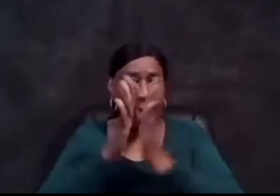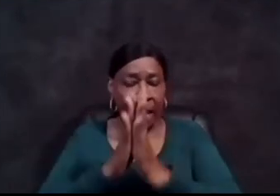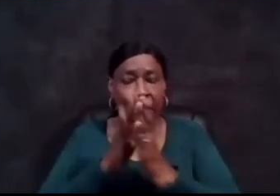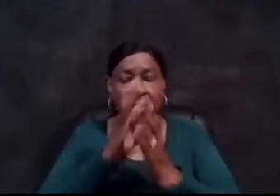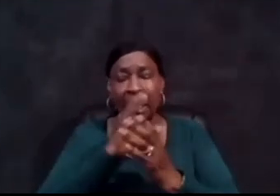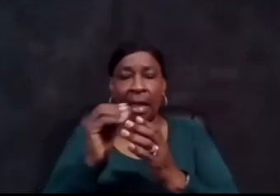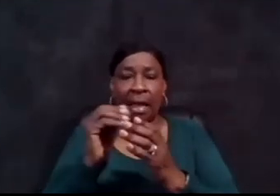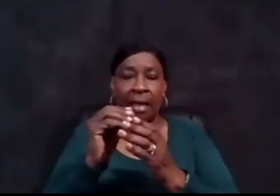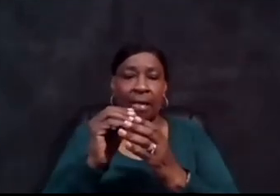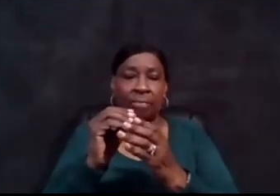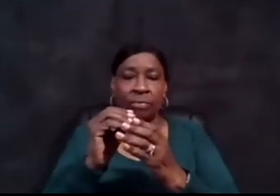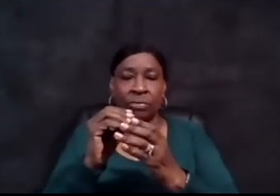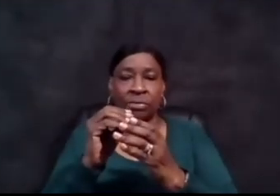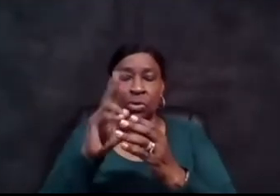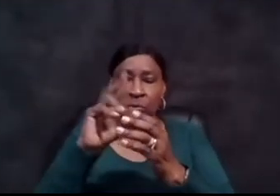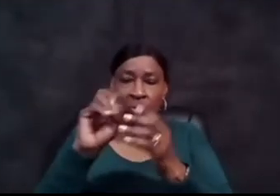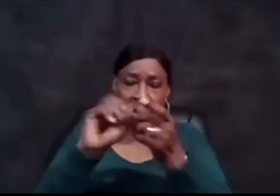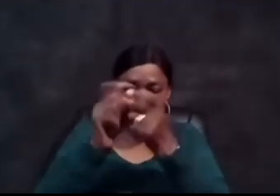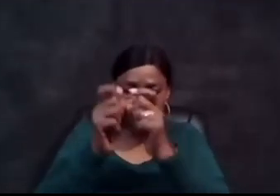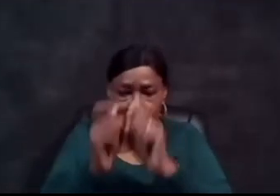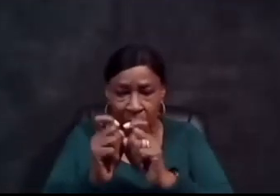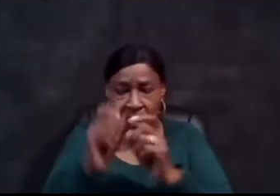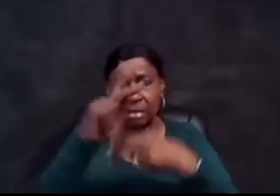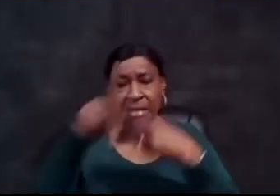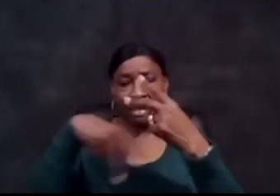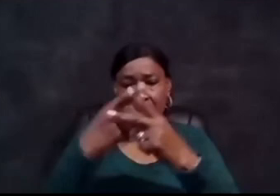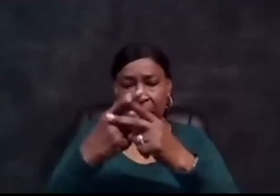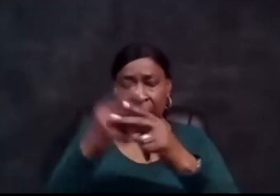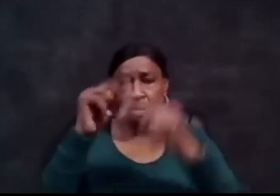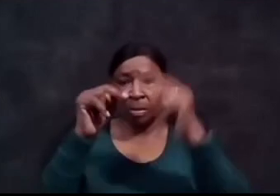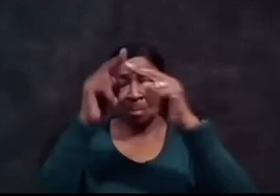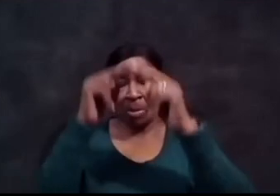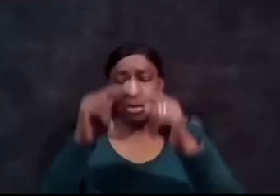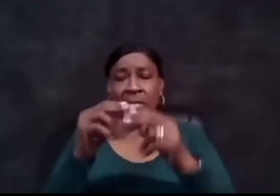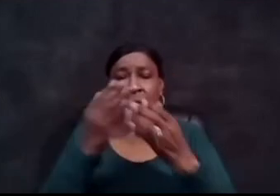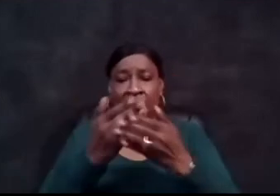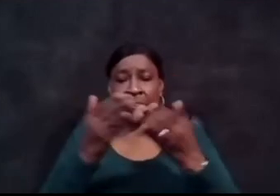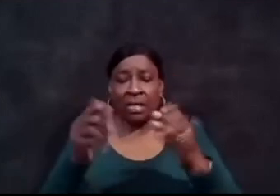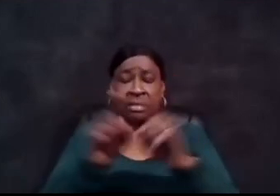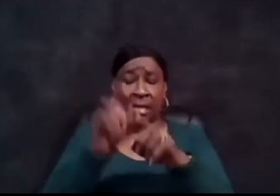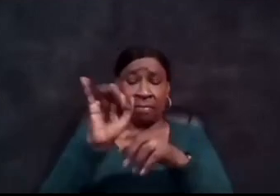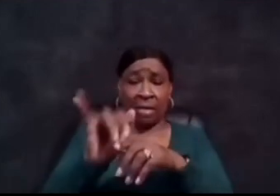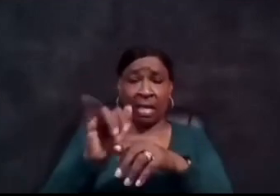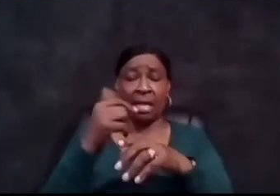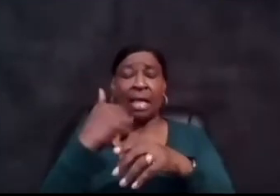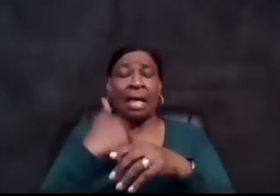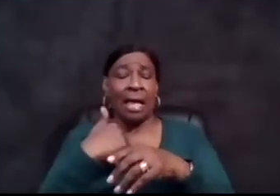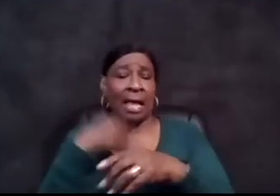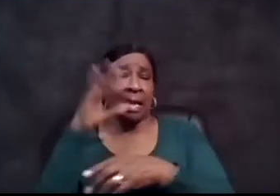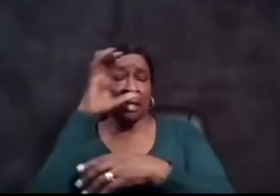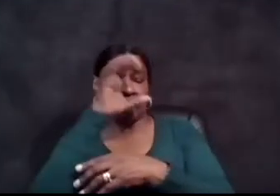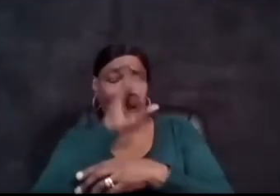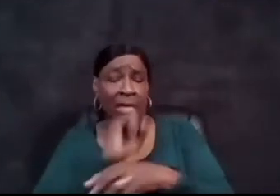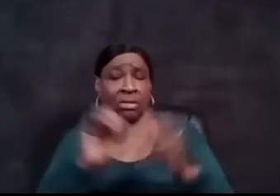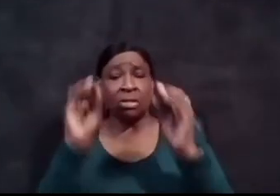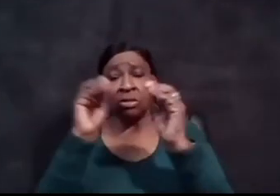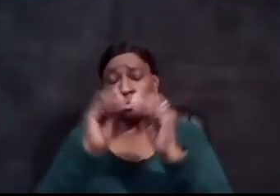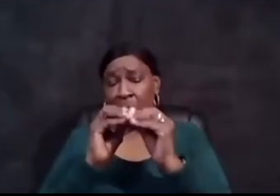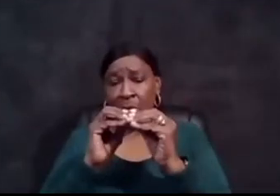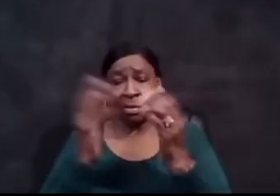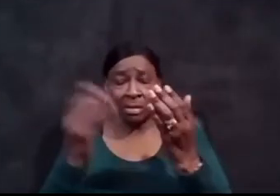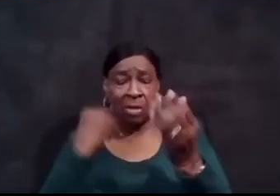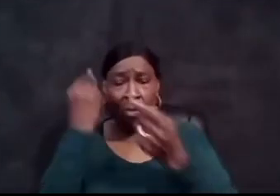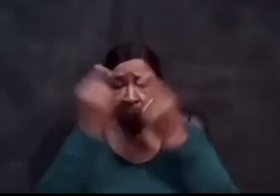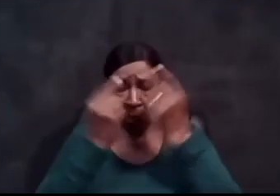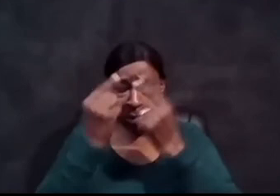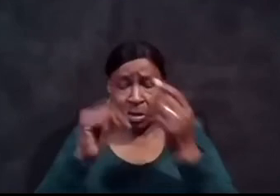the reframing of the types of sites, or and things like that. So I guess it's more of a, I was wondering if that's